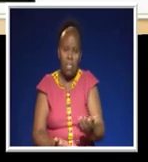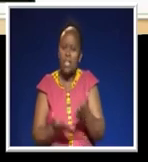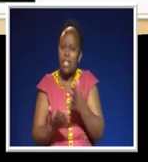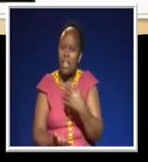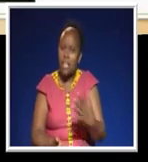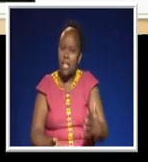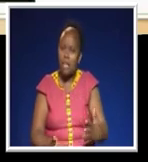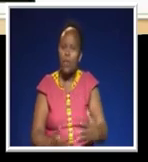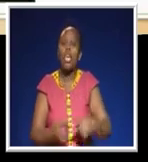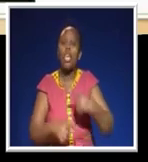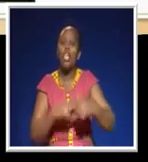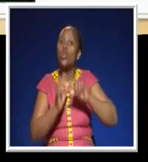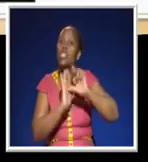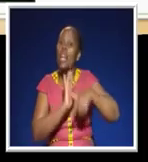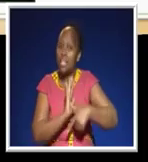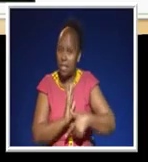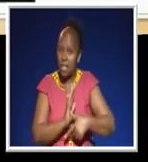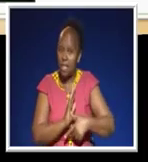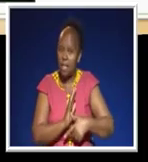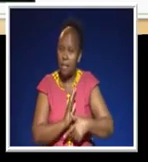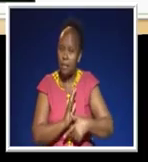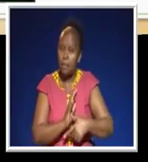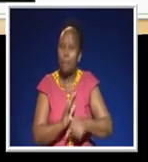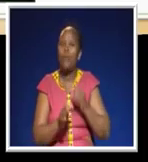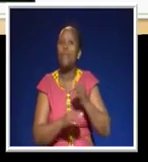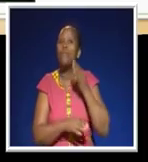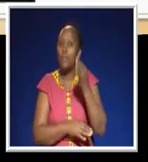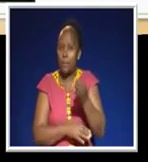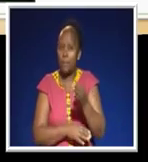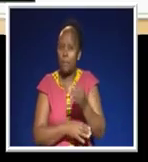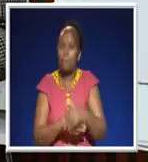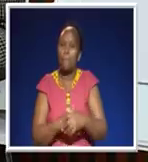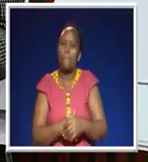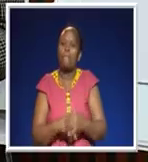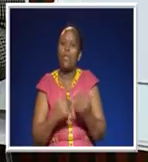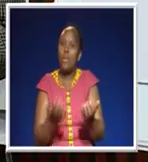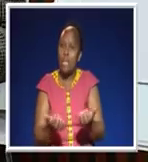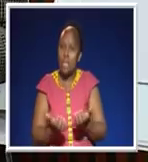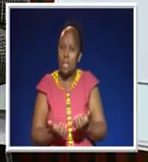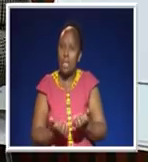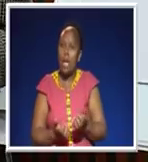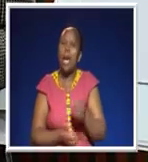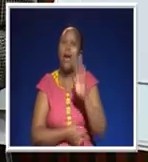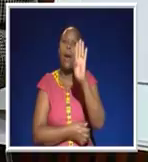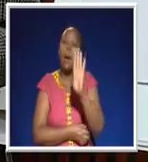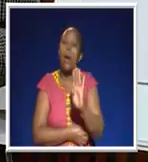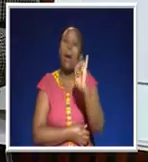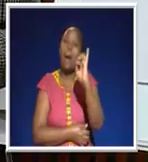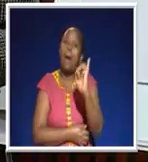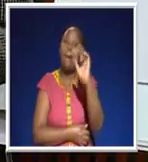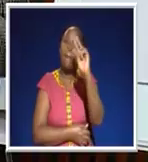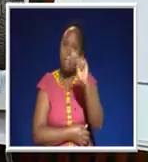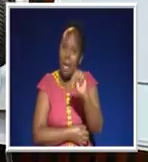some things that we can recycle and use them for the future. So we need bins that we can